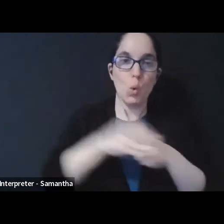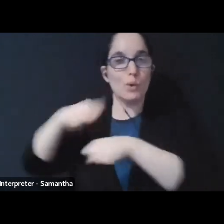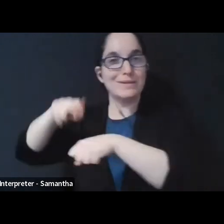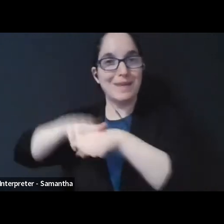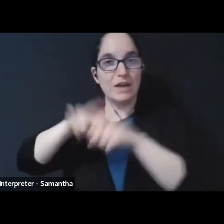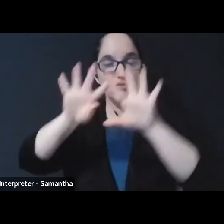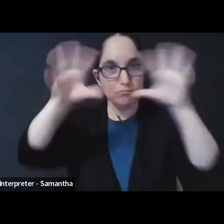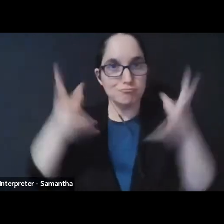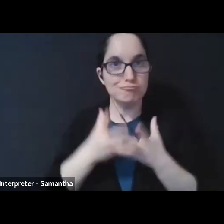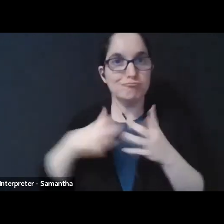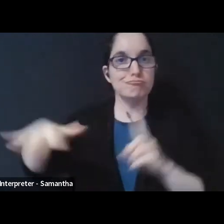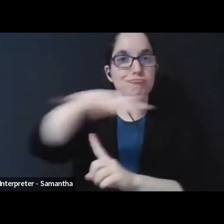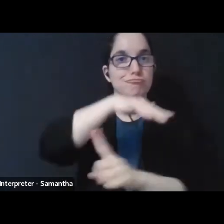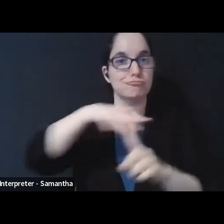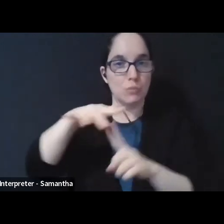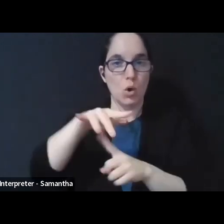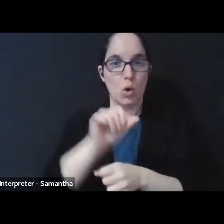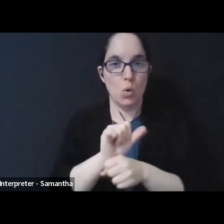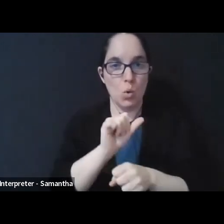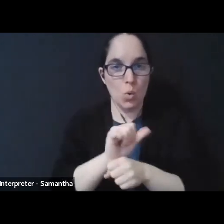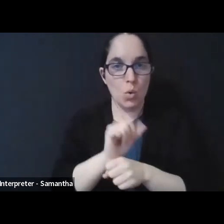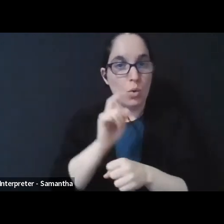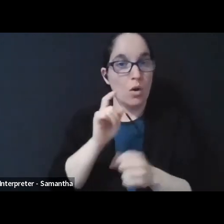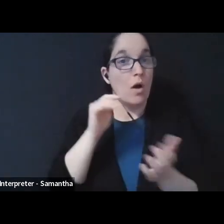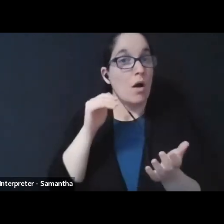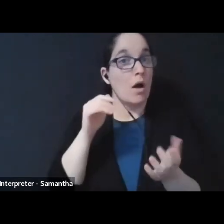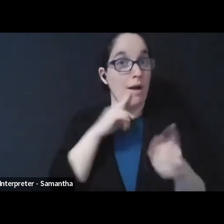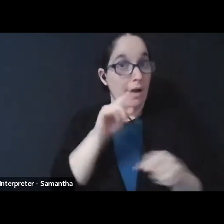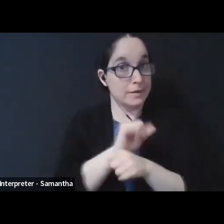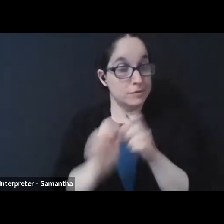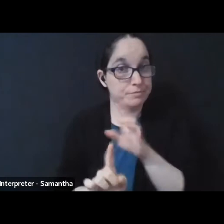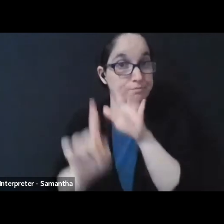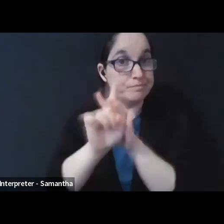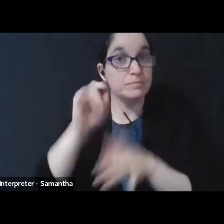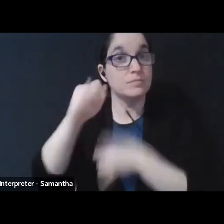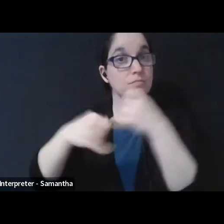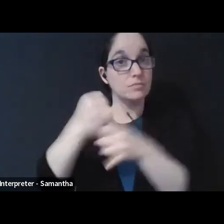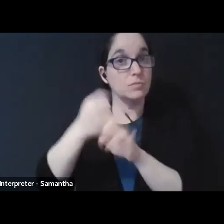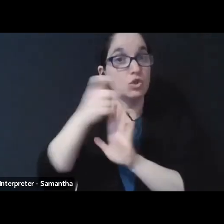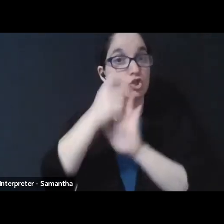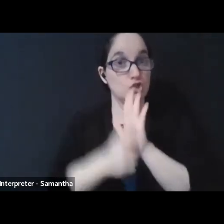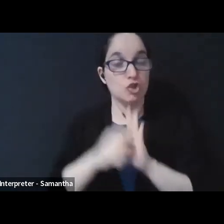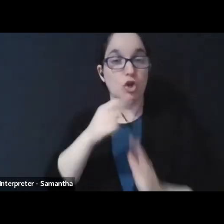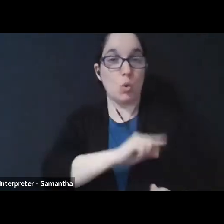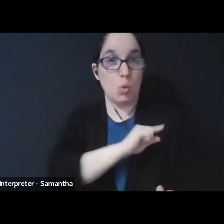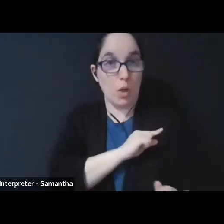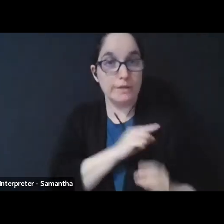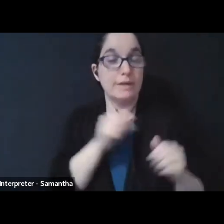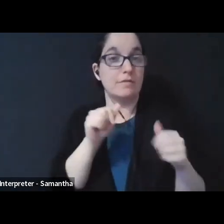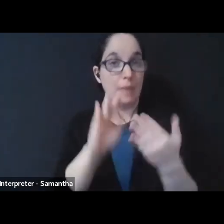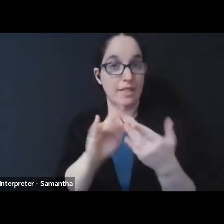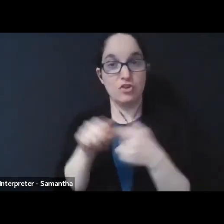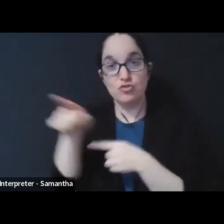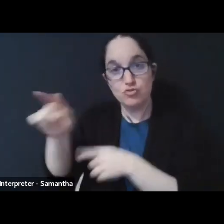in these areas. And most recently, her work has appeared in the International Journal of Qualitative Methods, and she is the author of Sex Work in